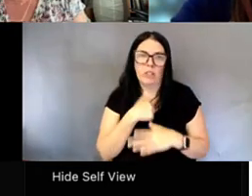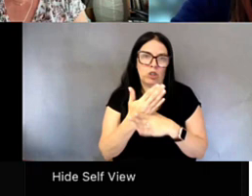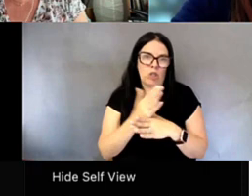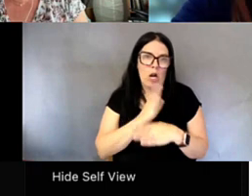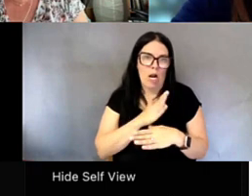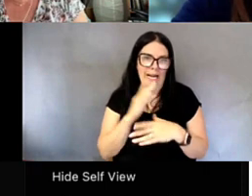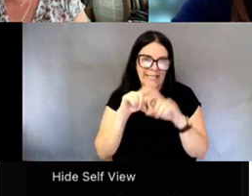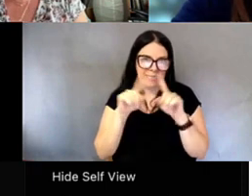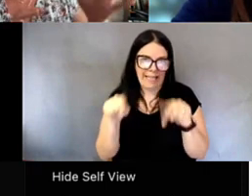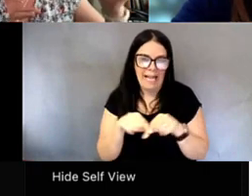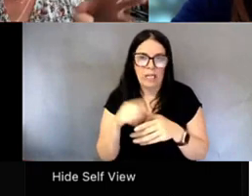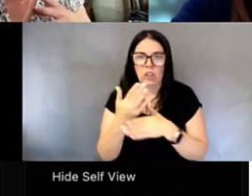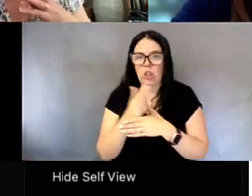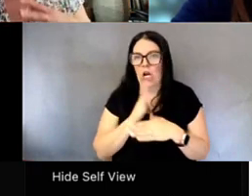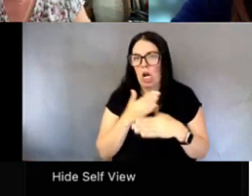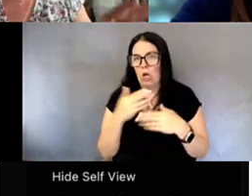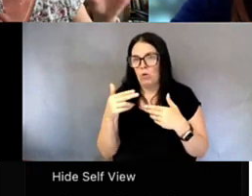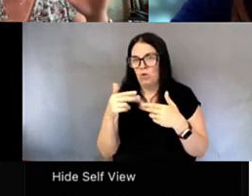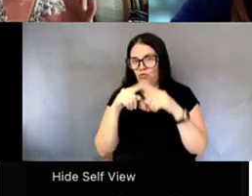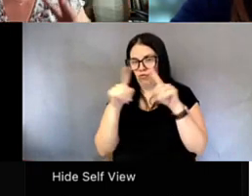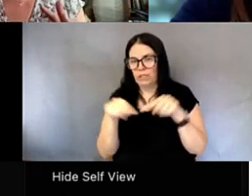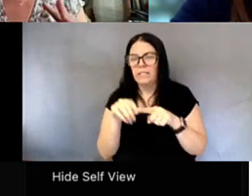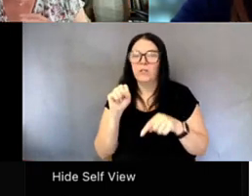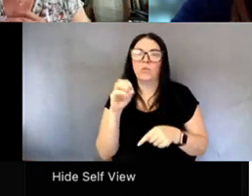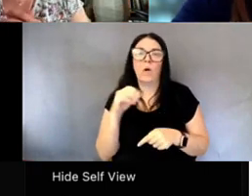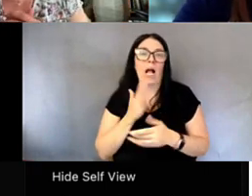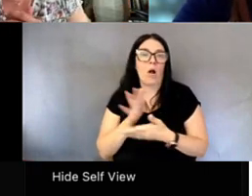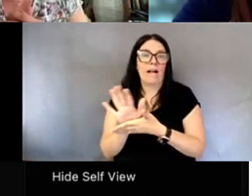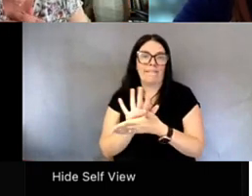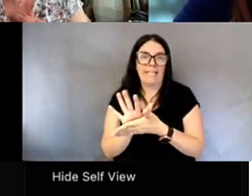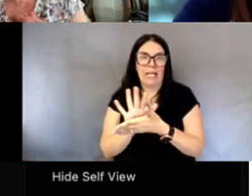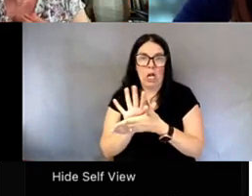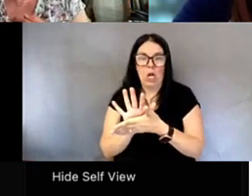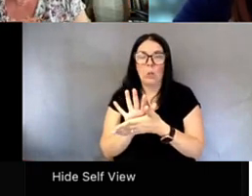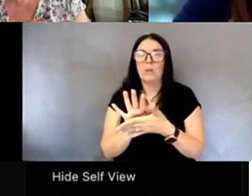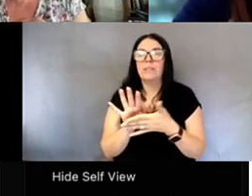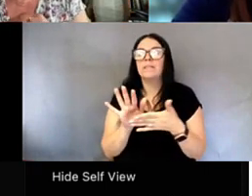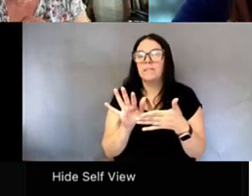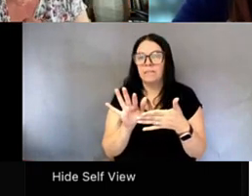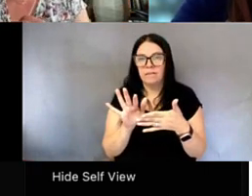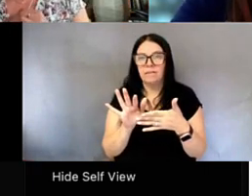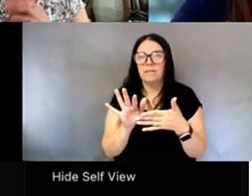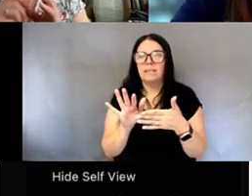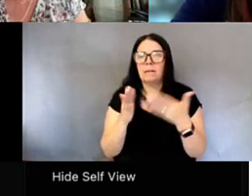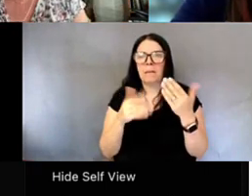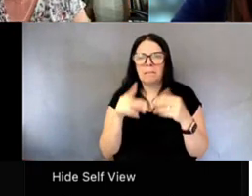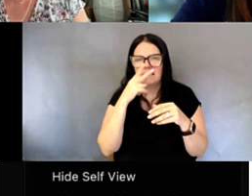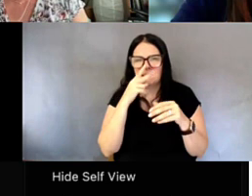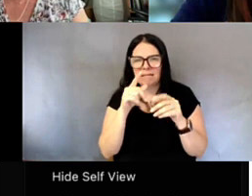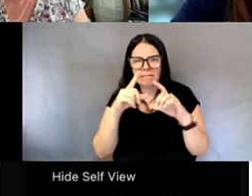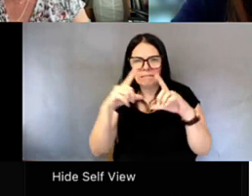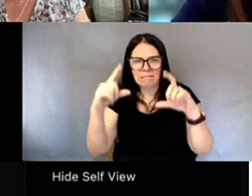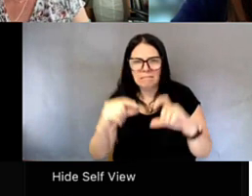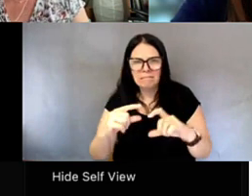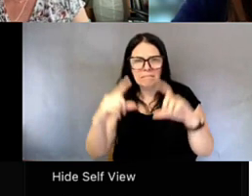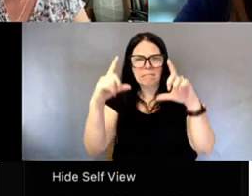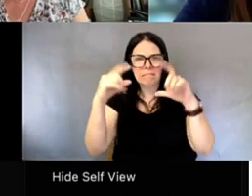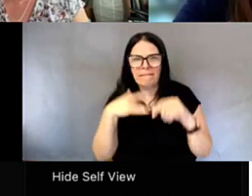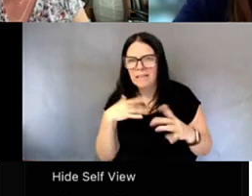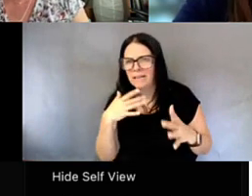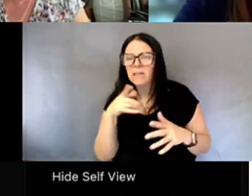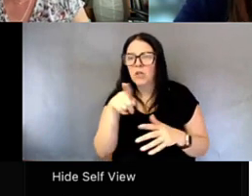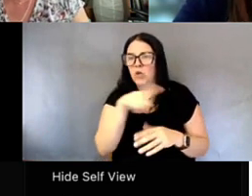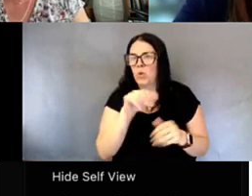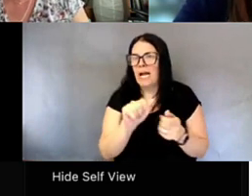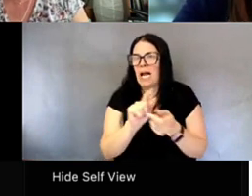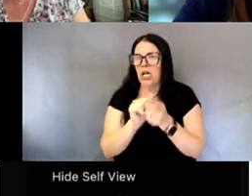our screens with you. So the videos may be moving around and they may be smaller than you want. So there is an option there to